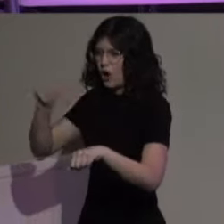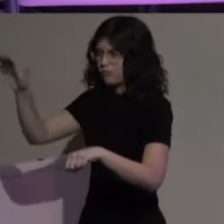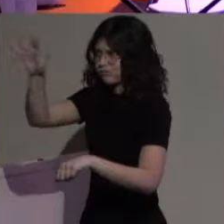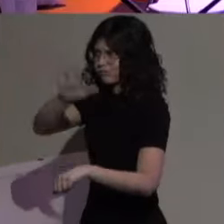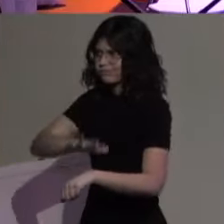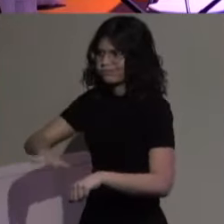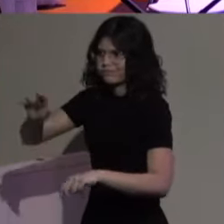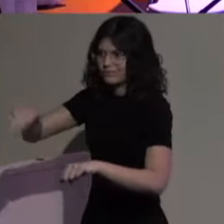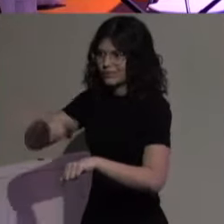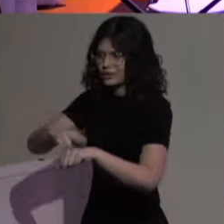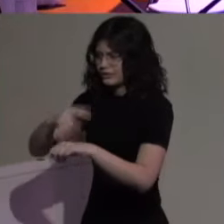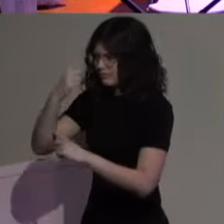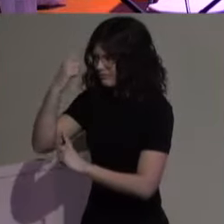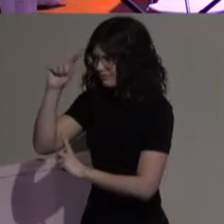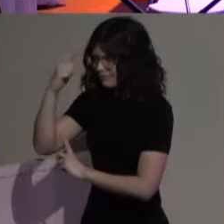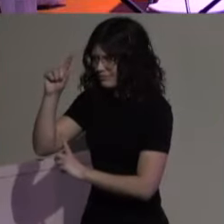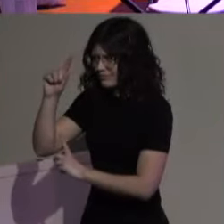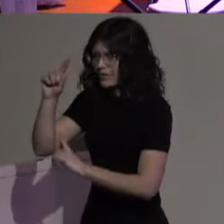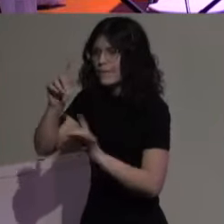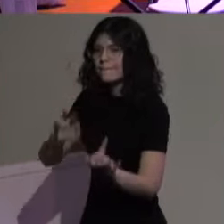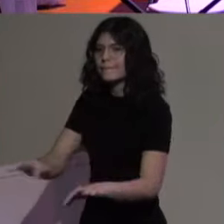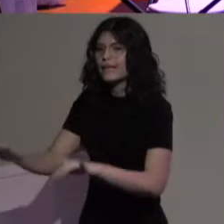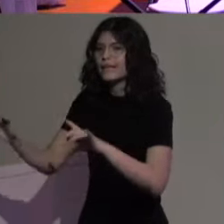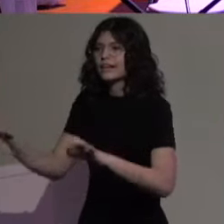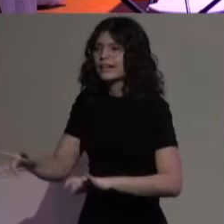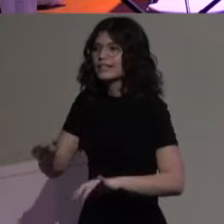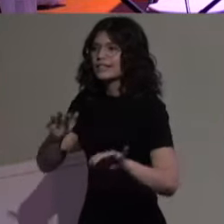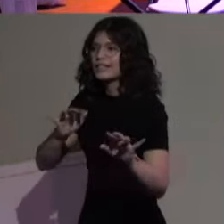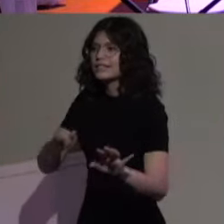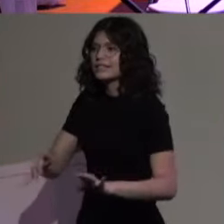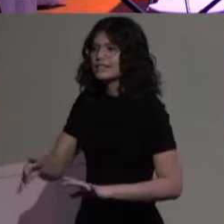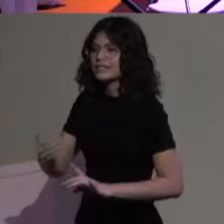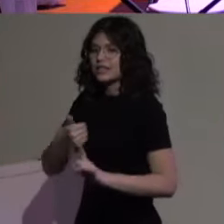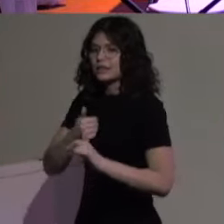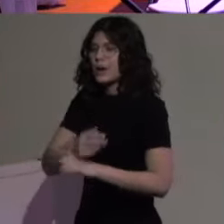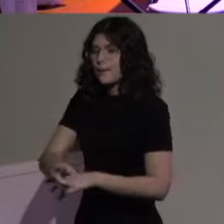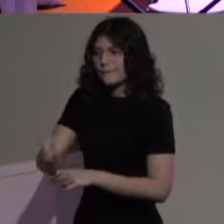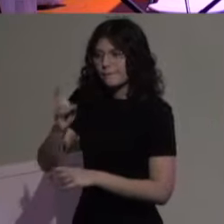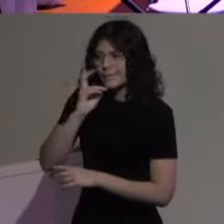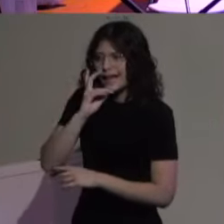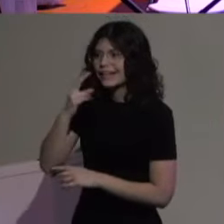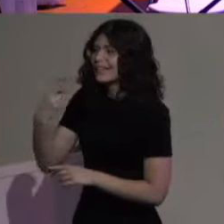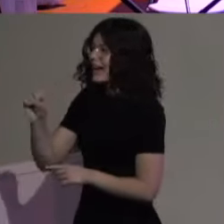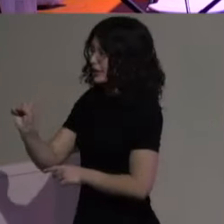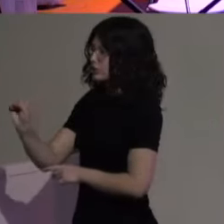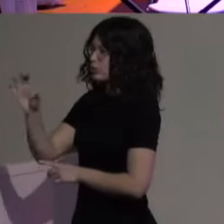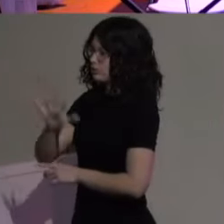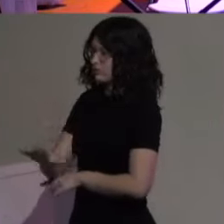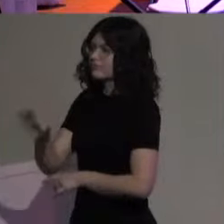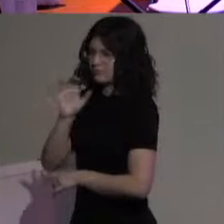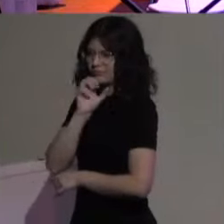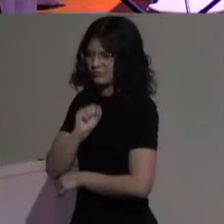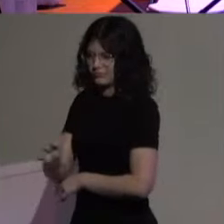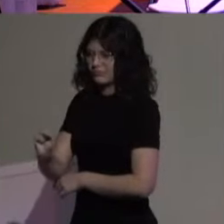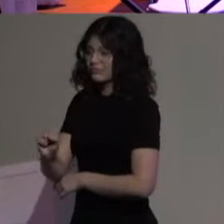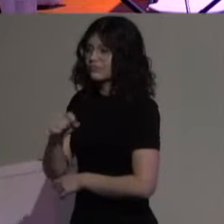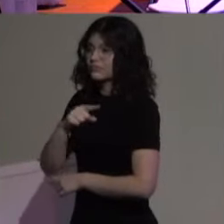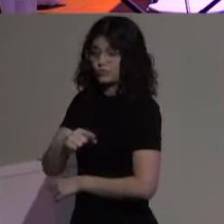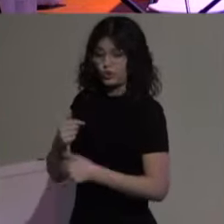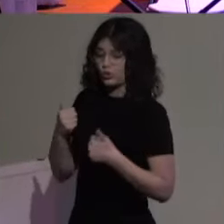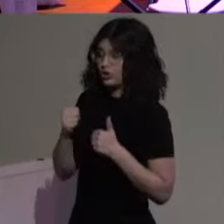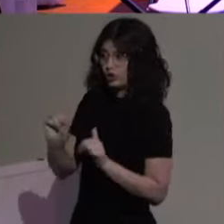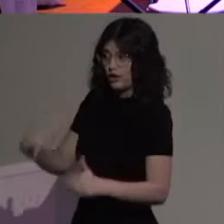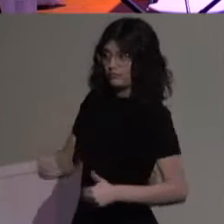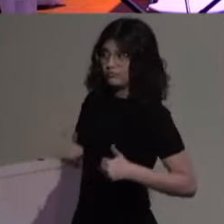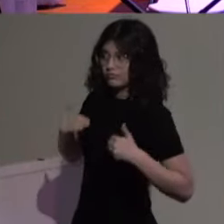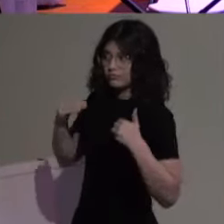nation for pianists, and pianists who are blind and in high school aged, and she auditioned for